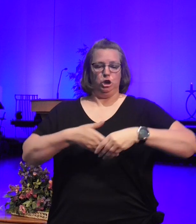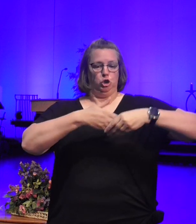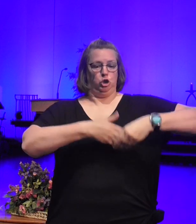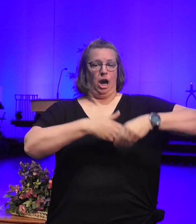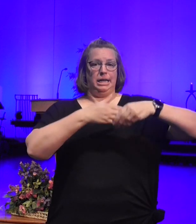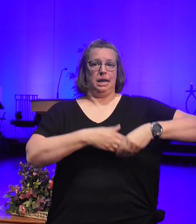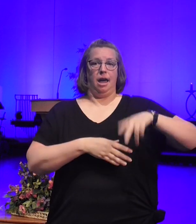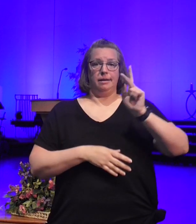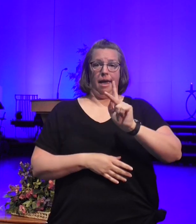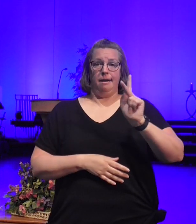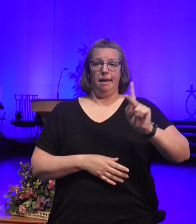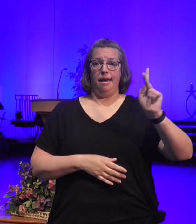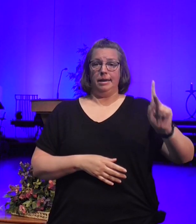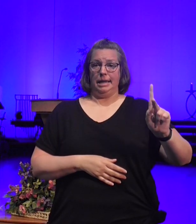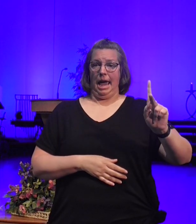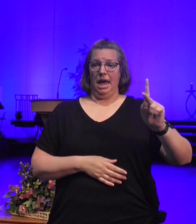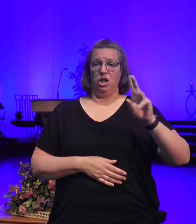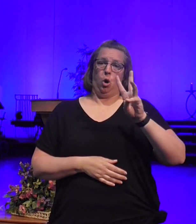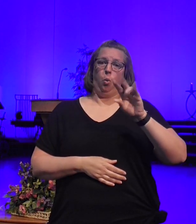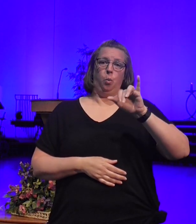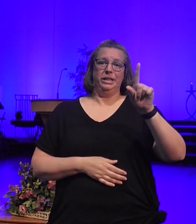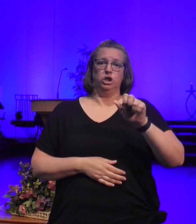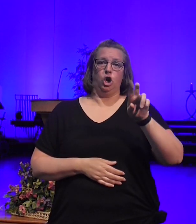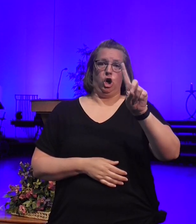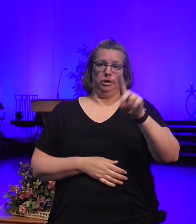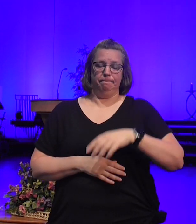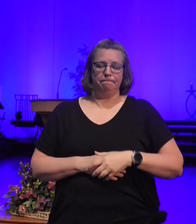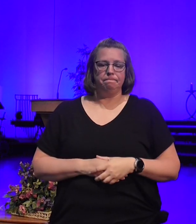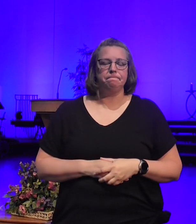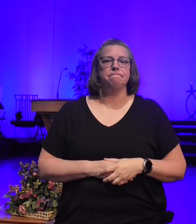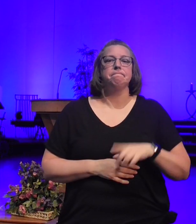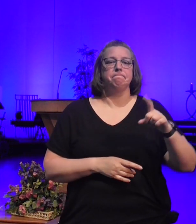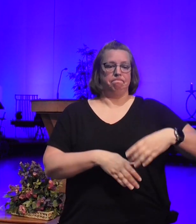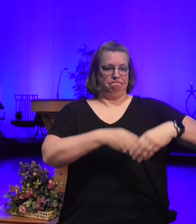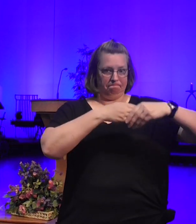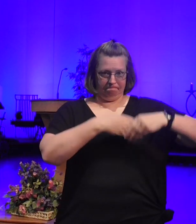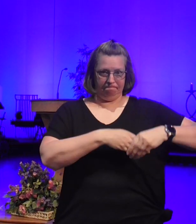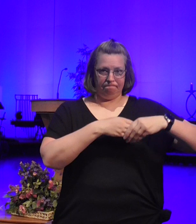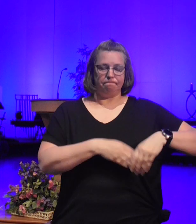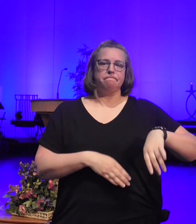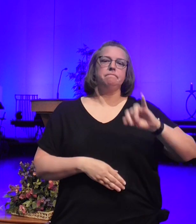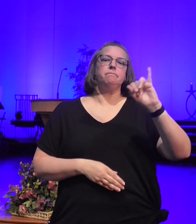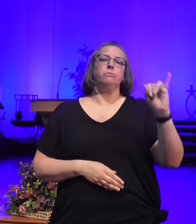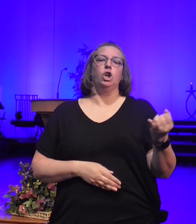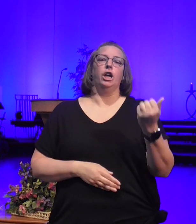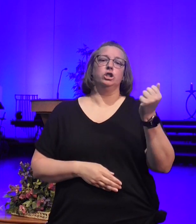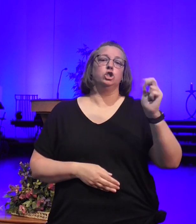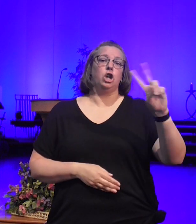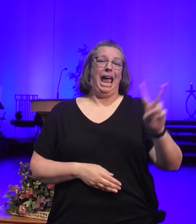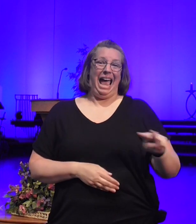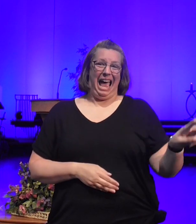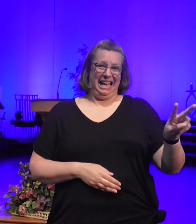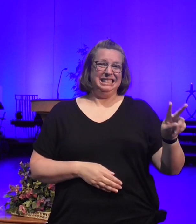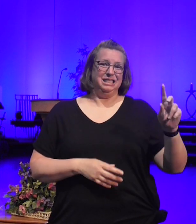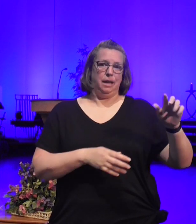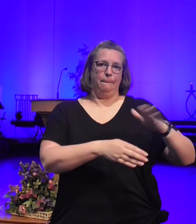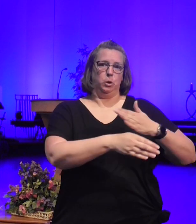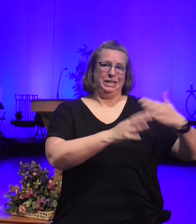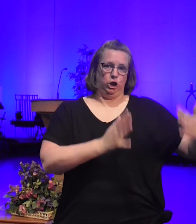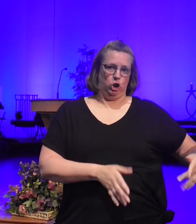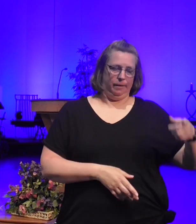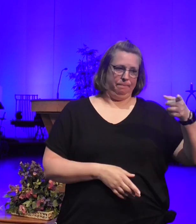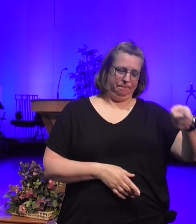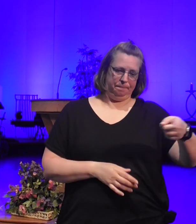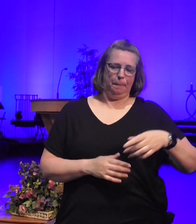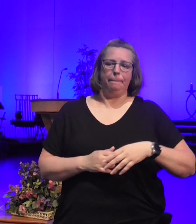Klux Klan wizard. Daryl Davis is a blues jazz musician who was playing in a